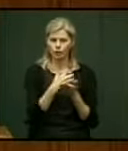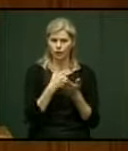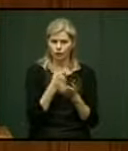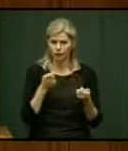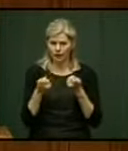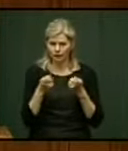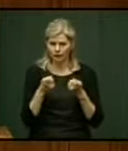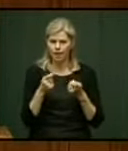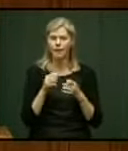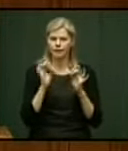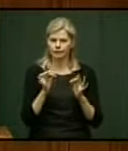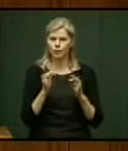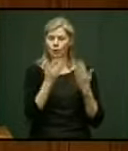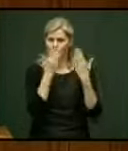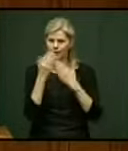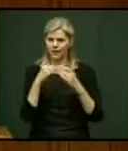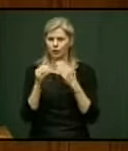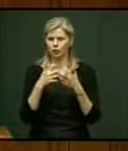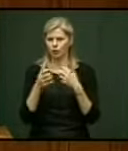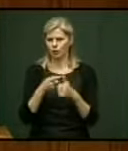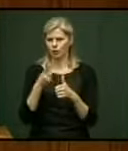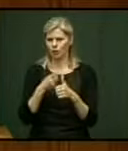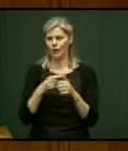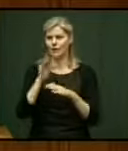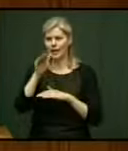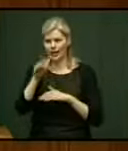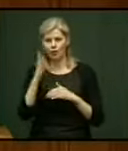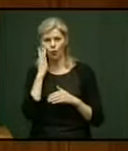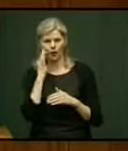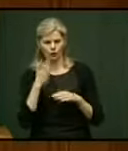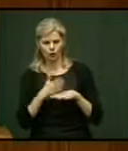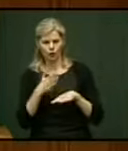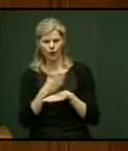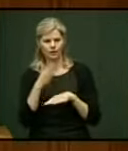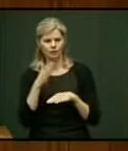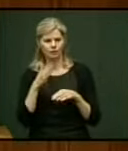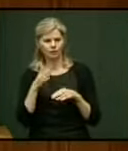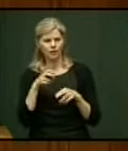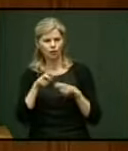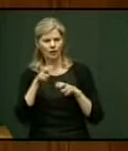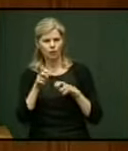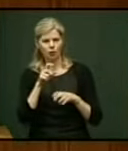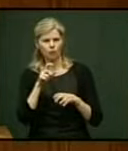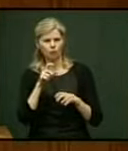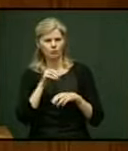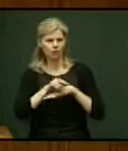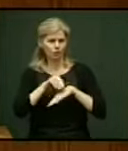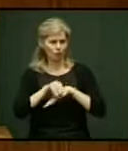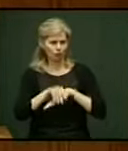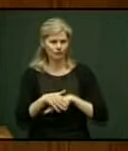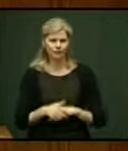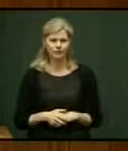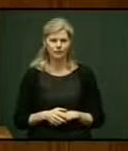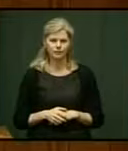and in my subsequent work as a transport consultant. Mr. Speaker, every one of us travels most every